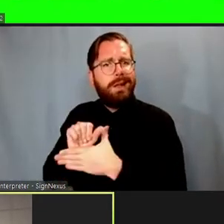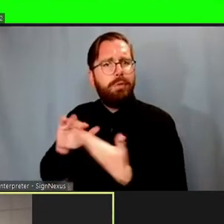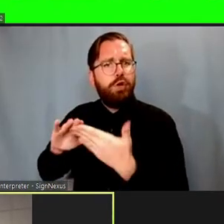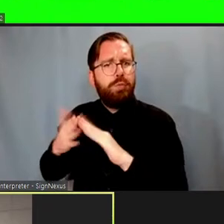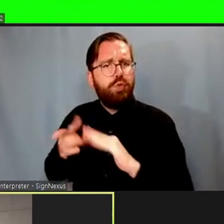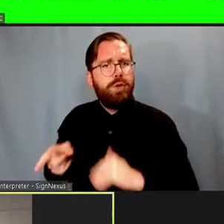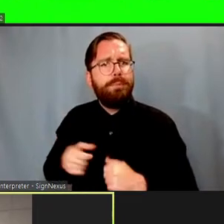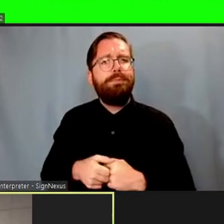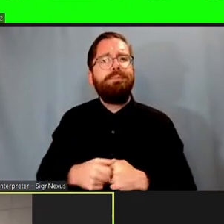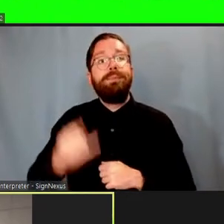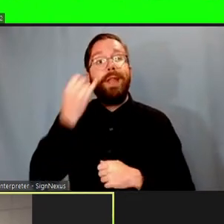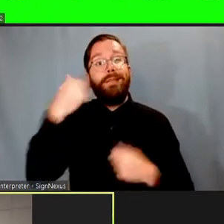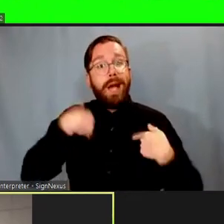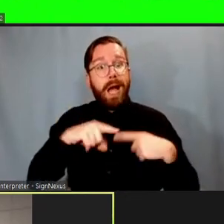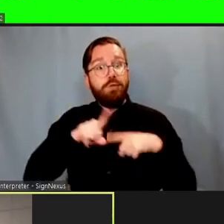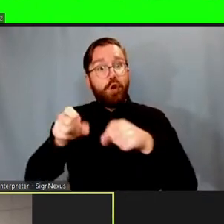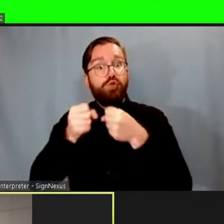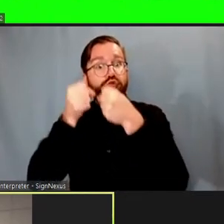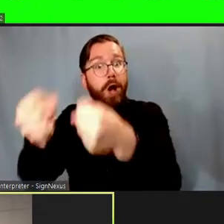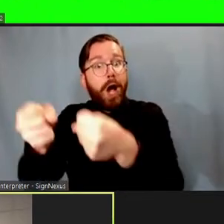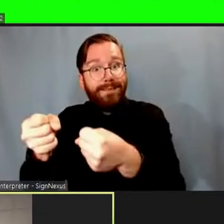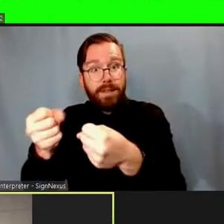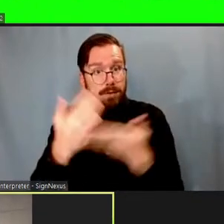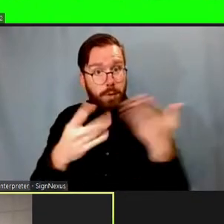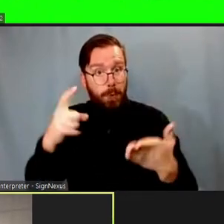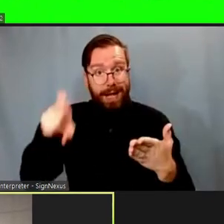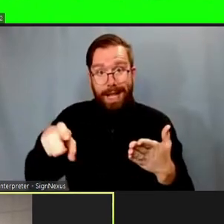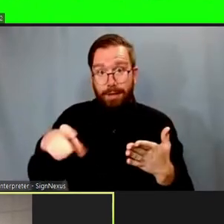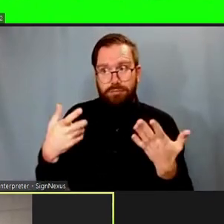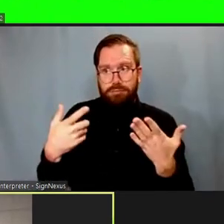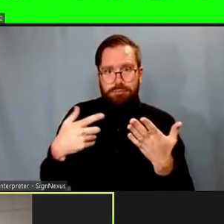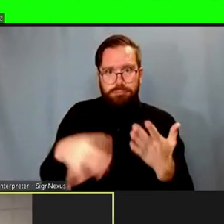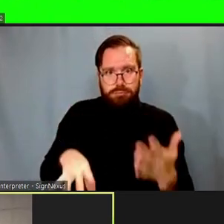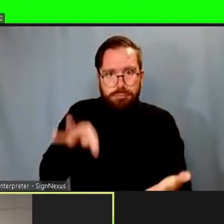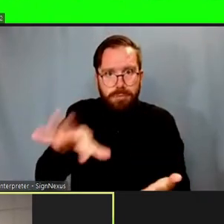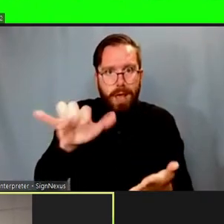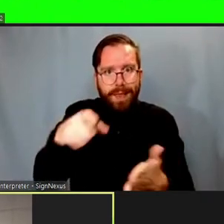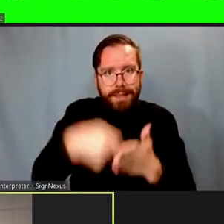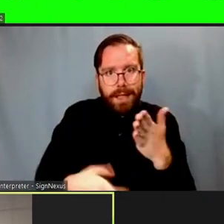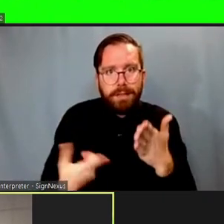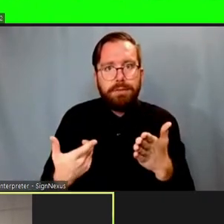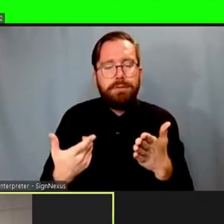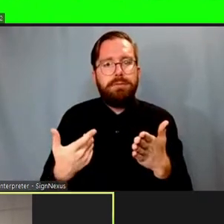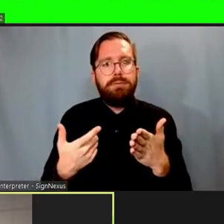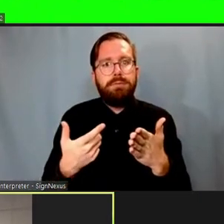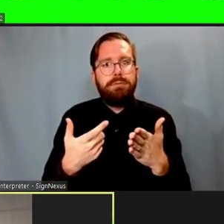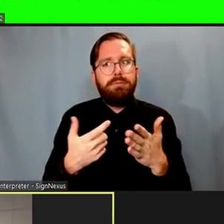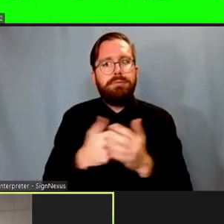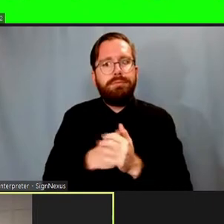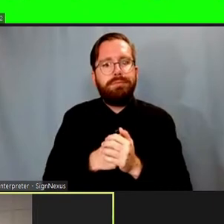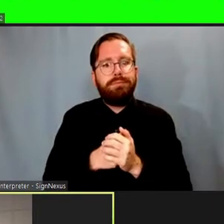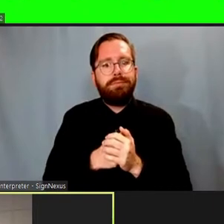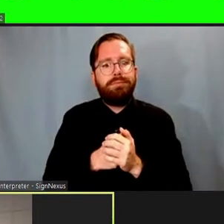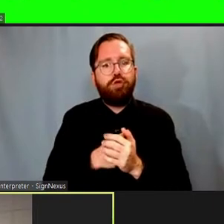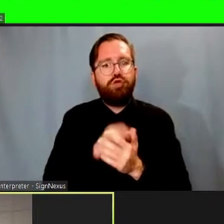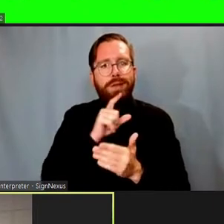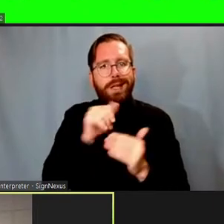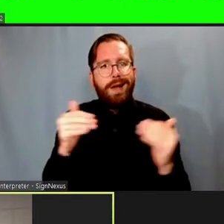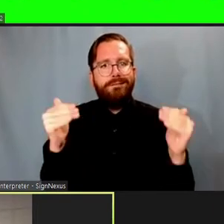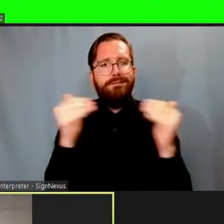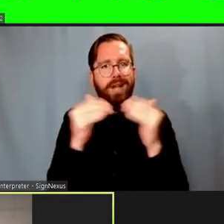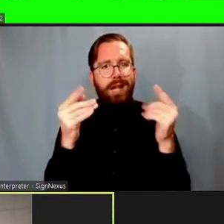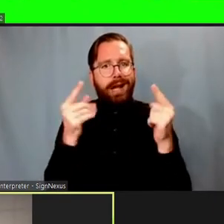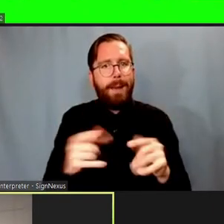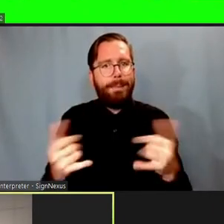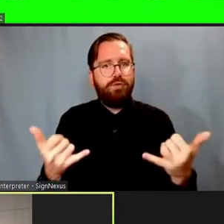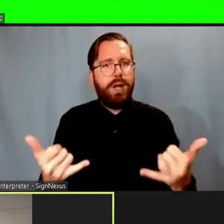that i'm picking up somebody has to be responsible for this price to be paid so this is something very unfair that is happening this